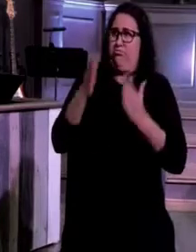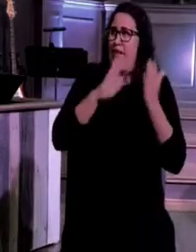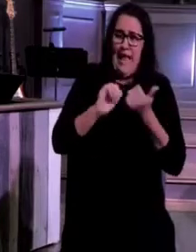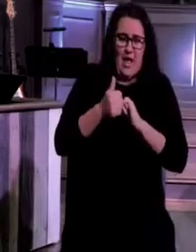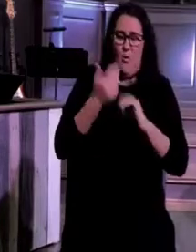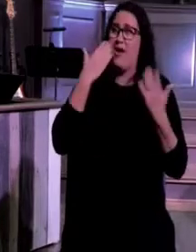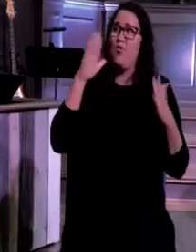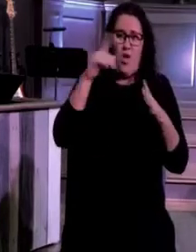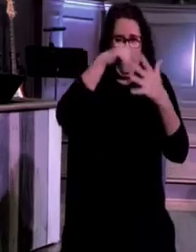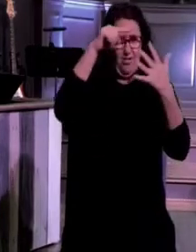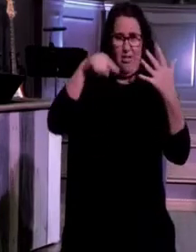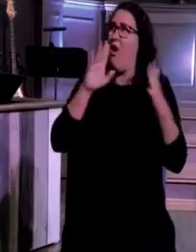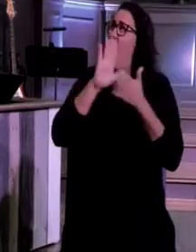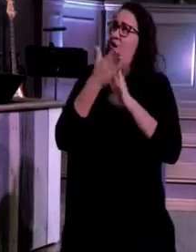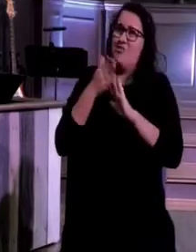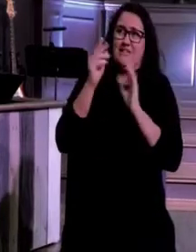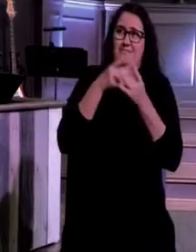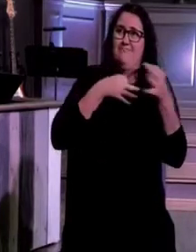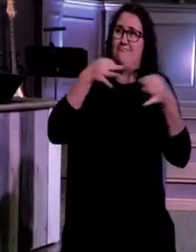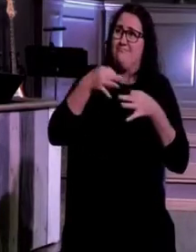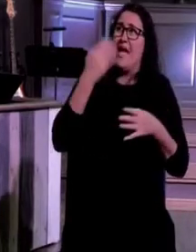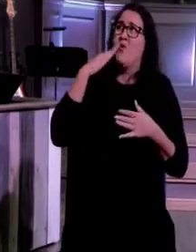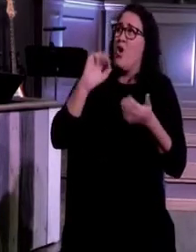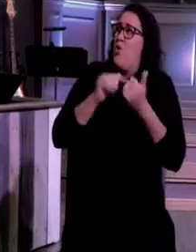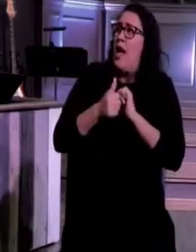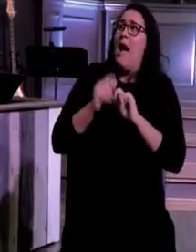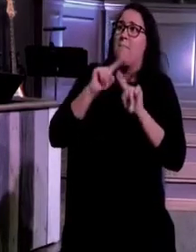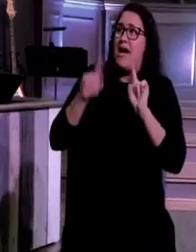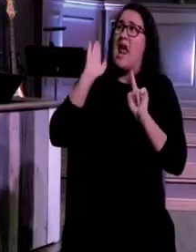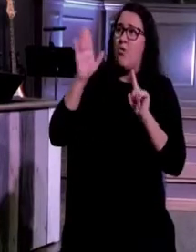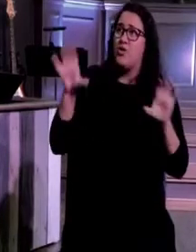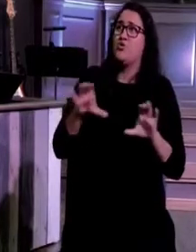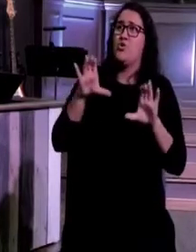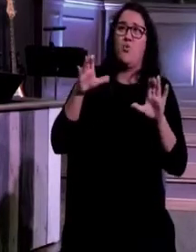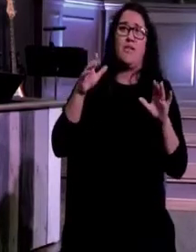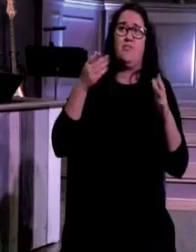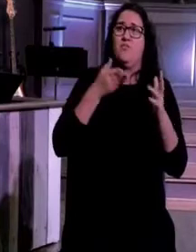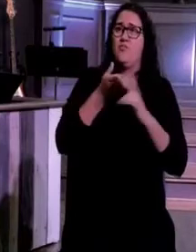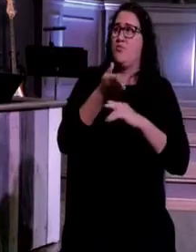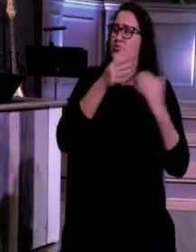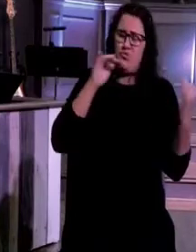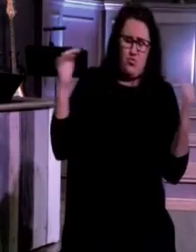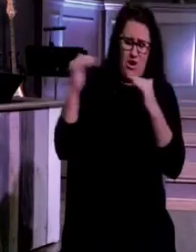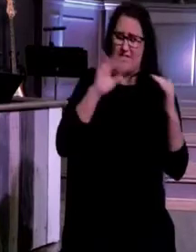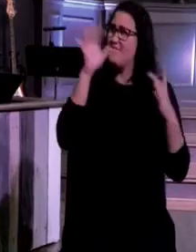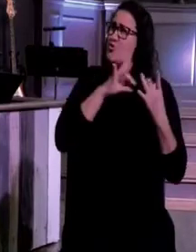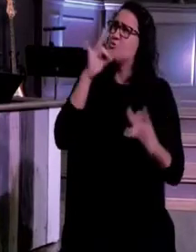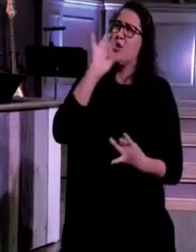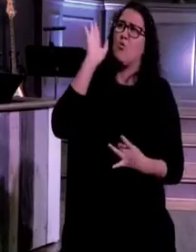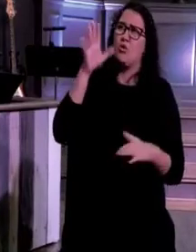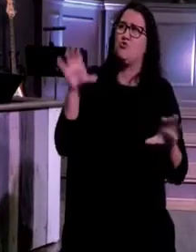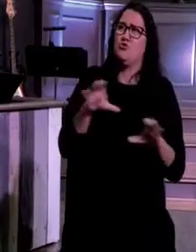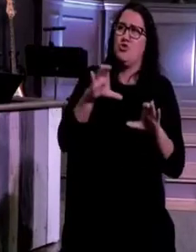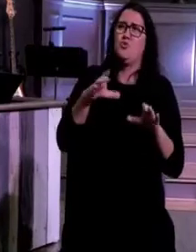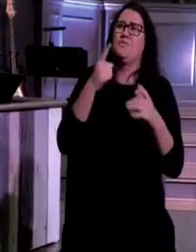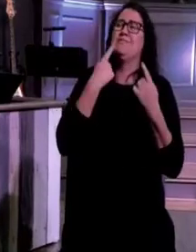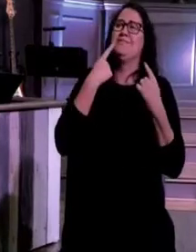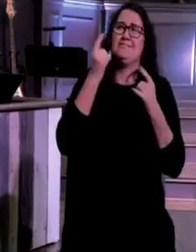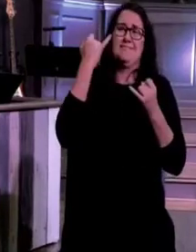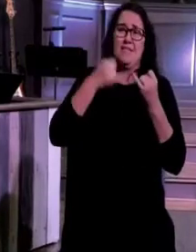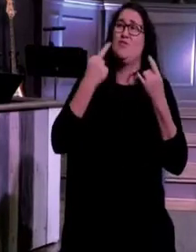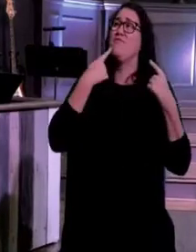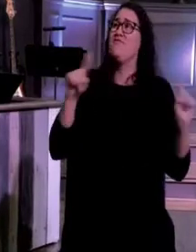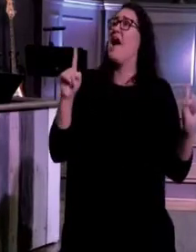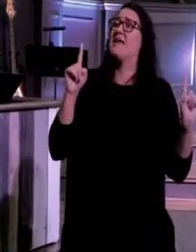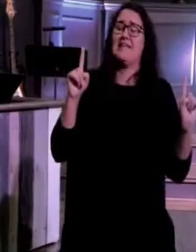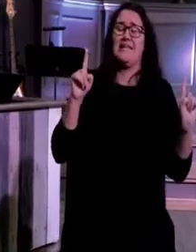understand all this, but God, if you said it, I will do it in the Gethsemane of the wrestling of your spirit to where you finally say, God, not my